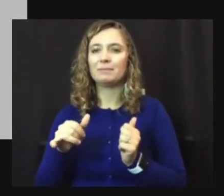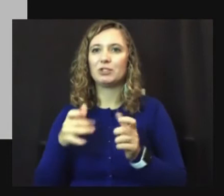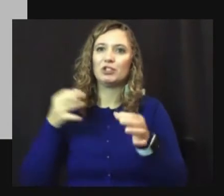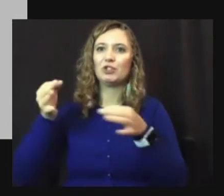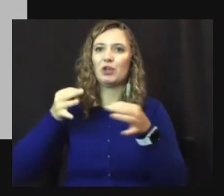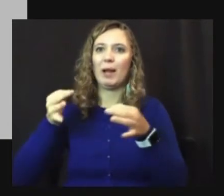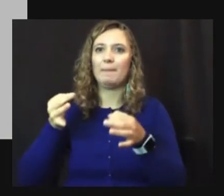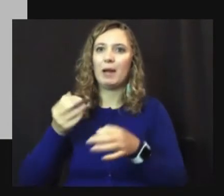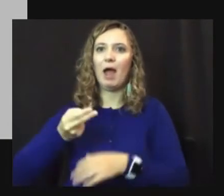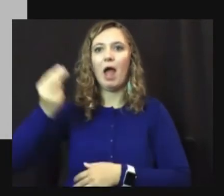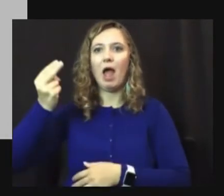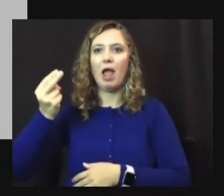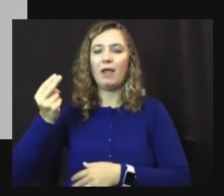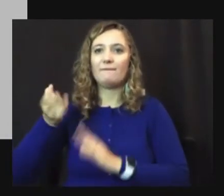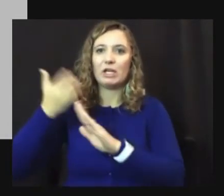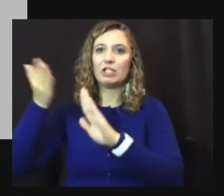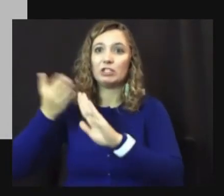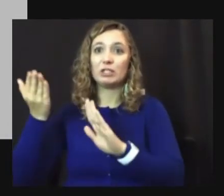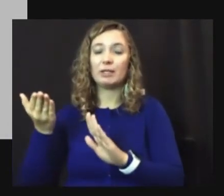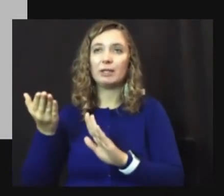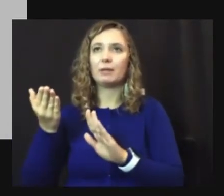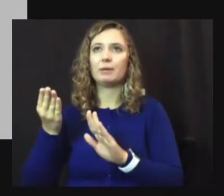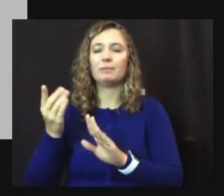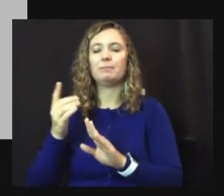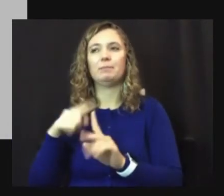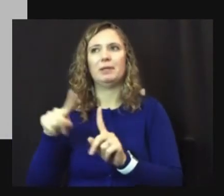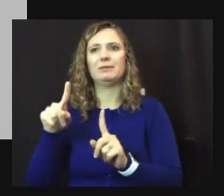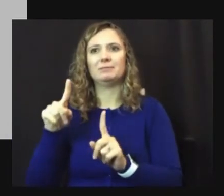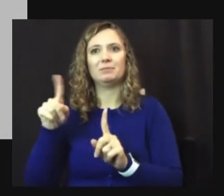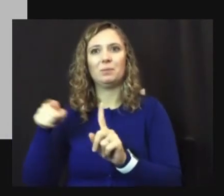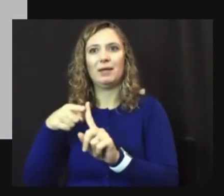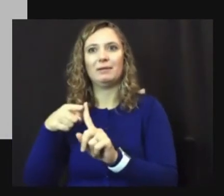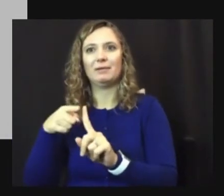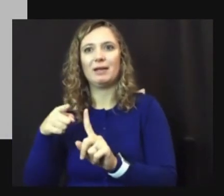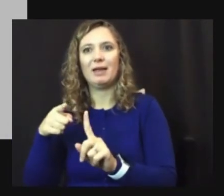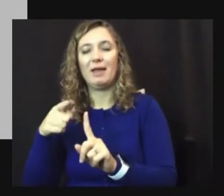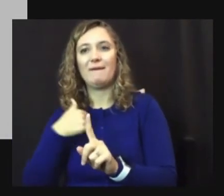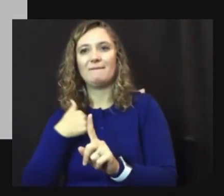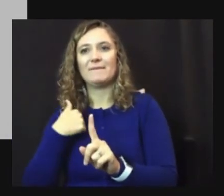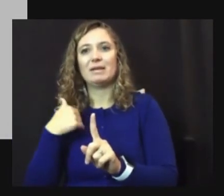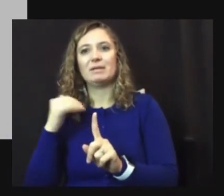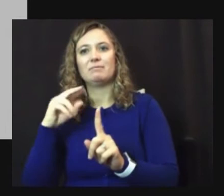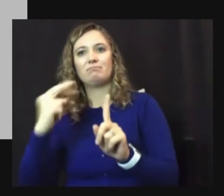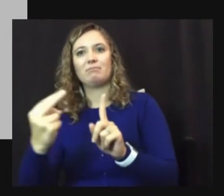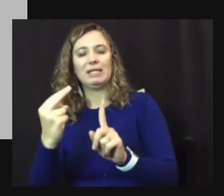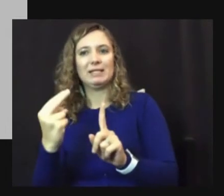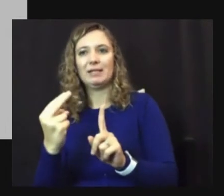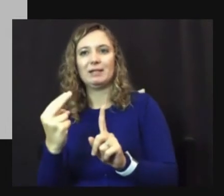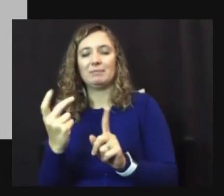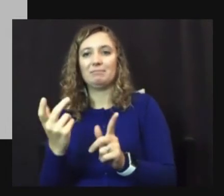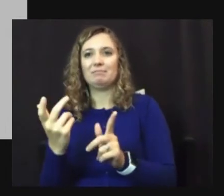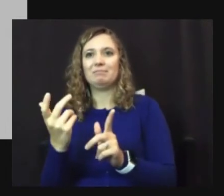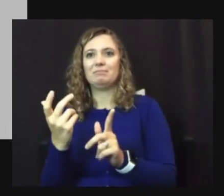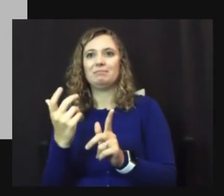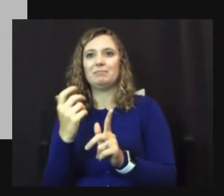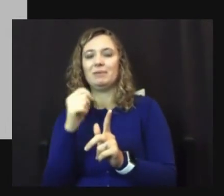which is not how it feels in those moments. And we could talk, and we probably will talk about why functional labels are